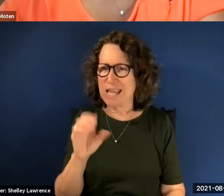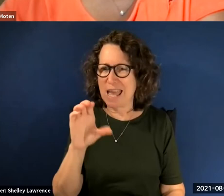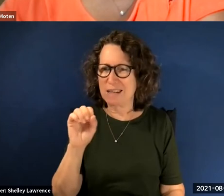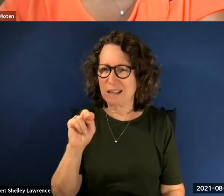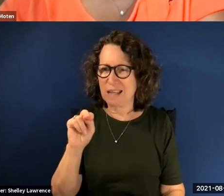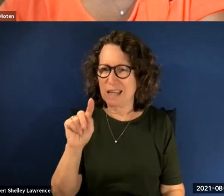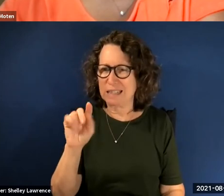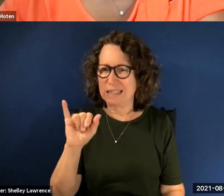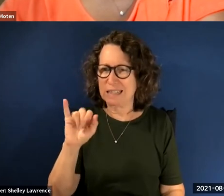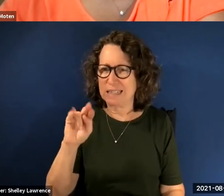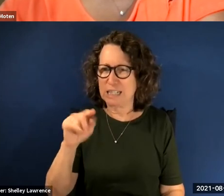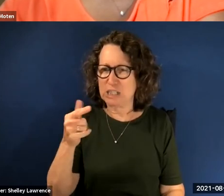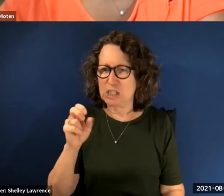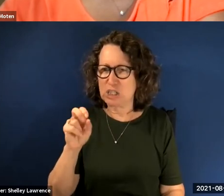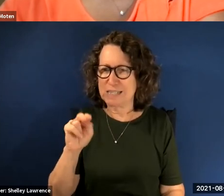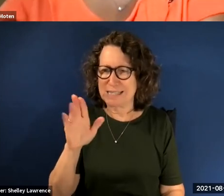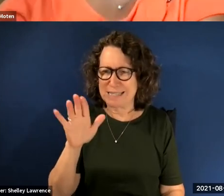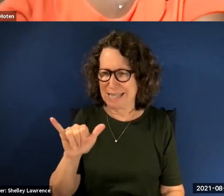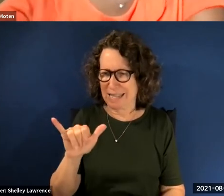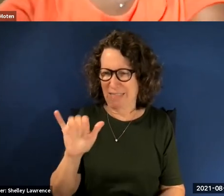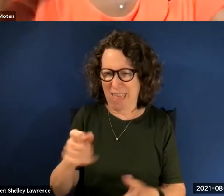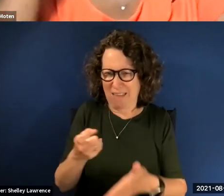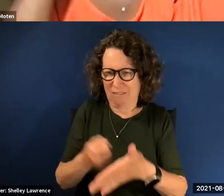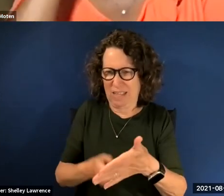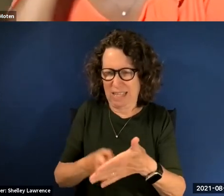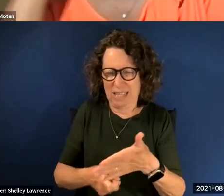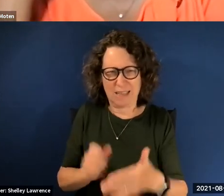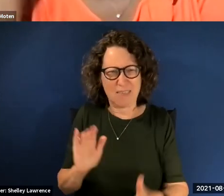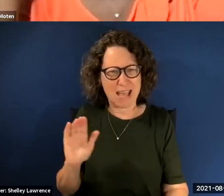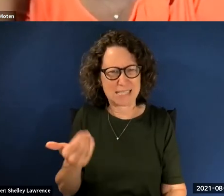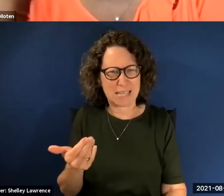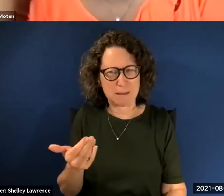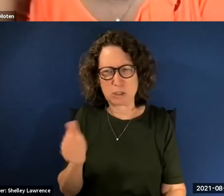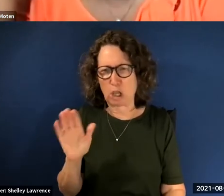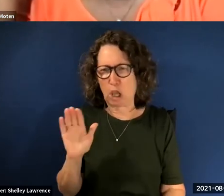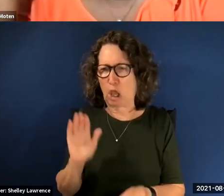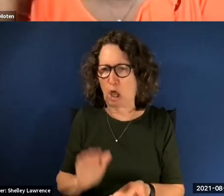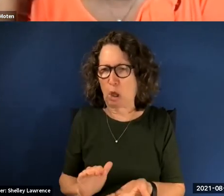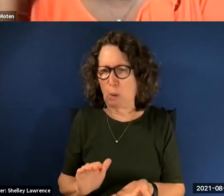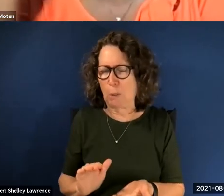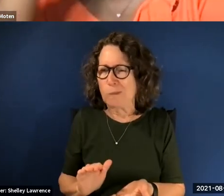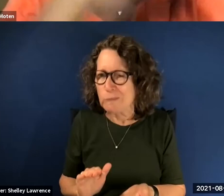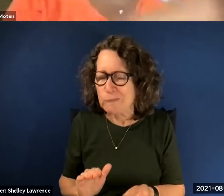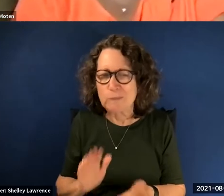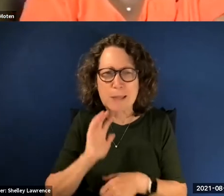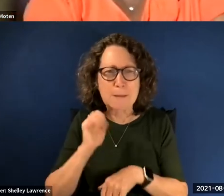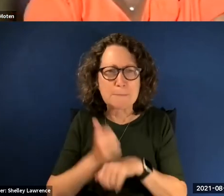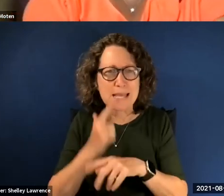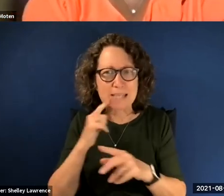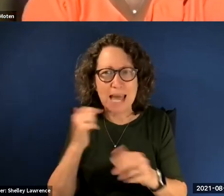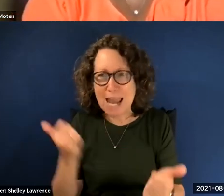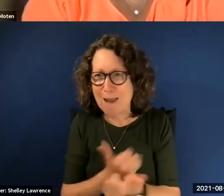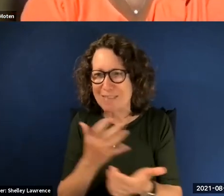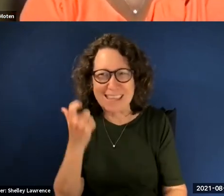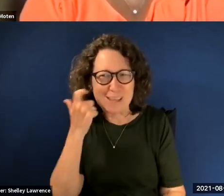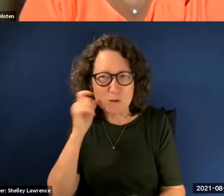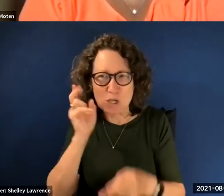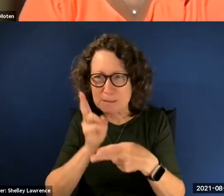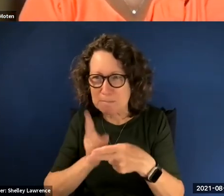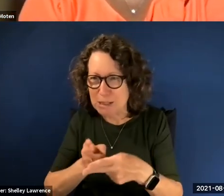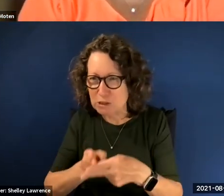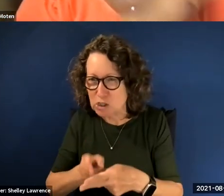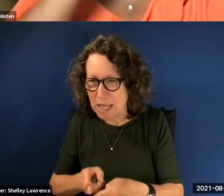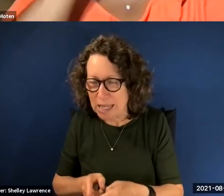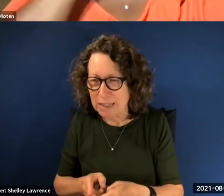contingency, construction contingency, that seems to be low based on everything that you just mentioned